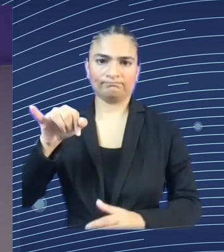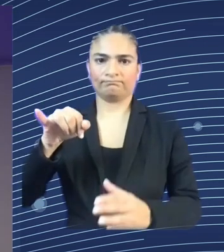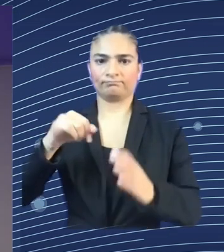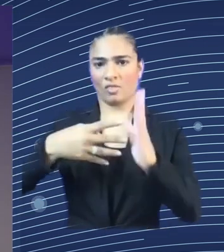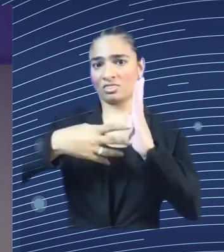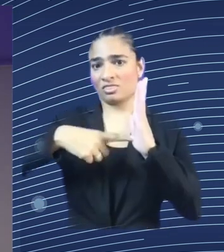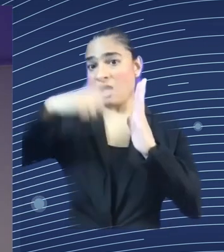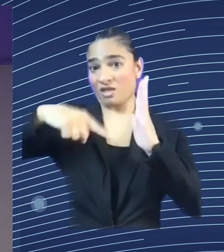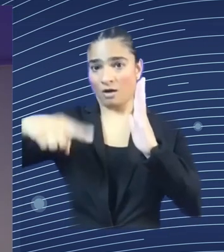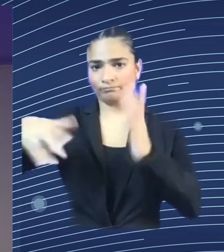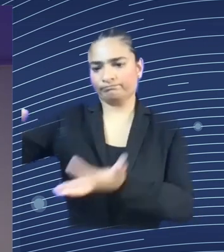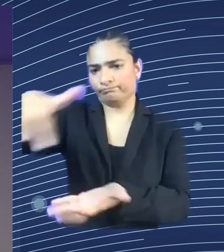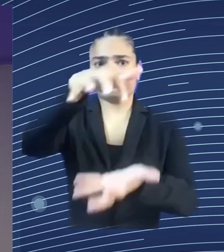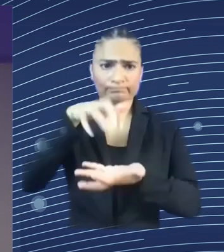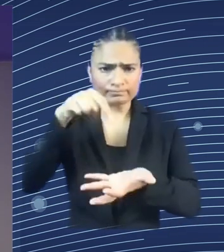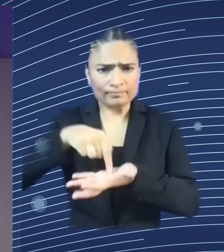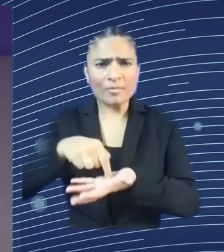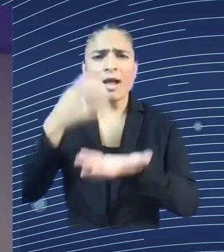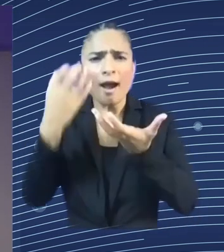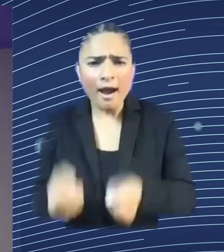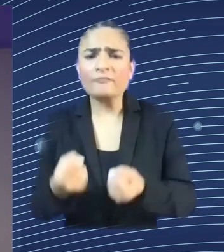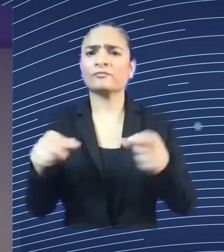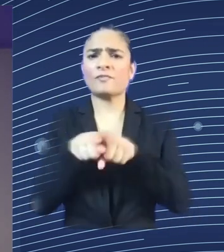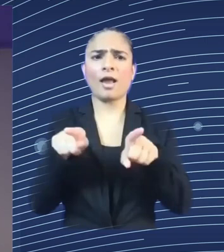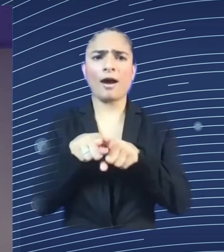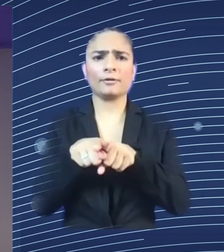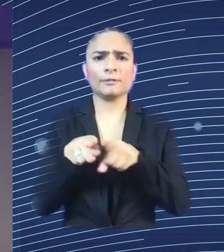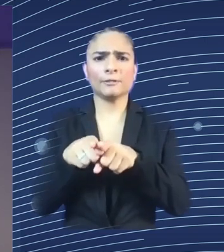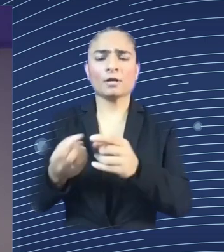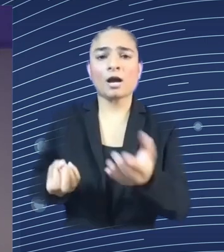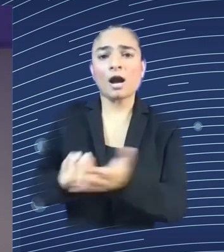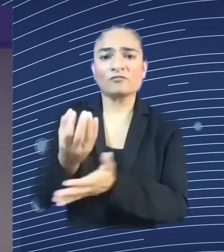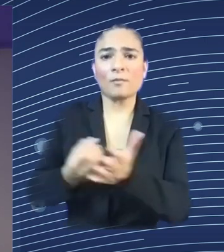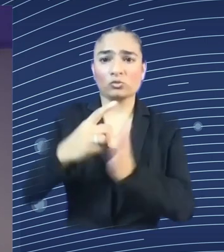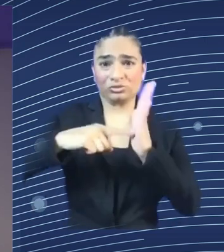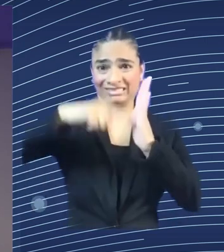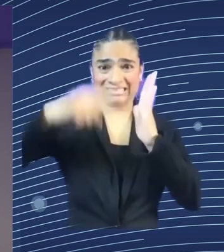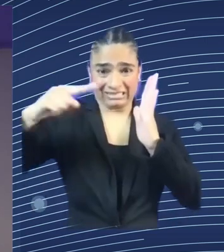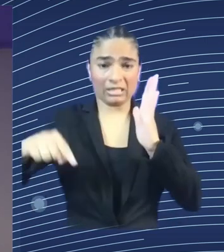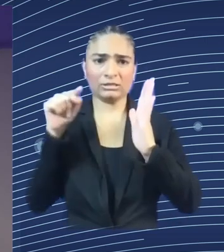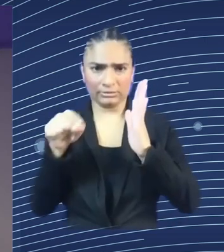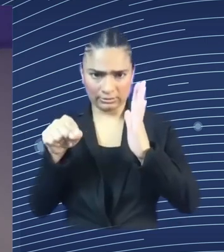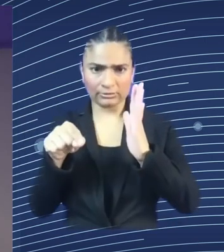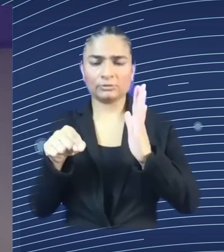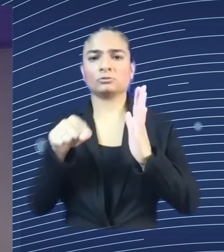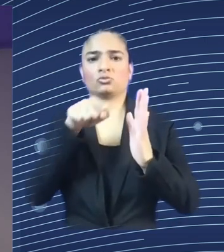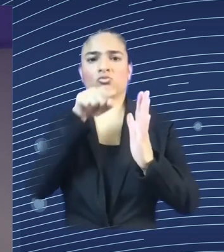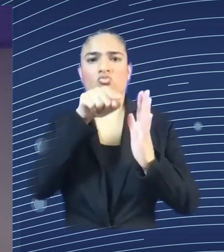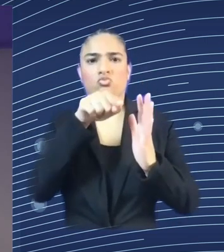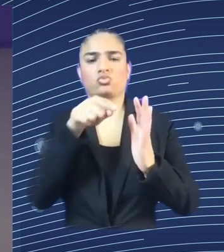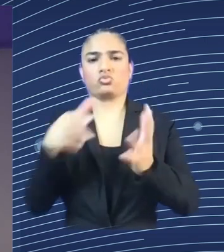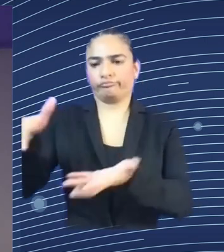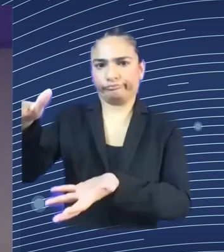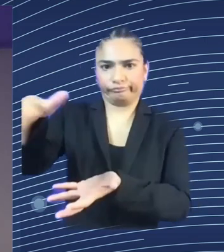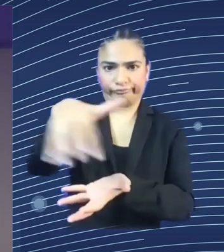company themselves or if you find them through other means, do you do that? Yes, definitely. We have one solution, so this